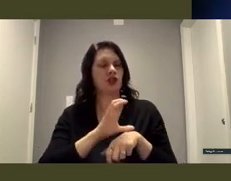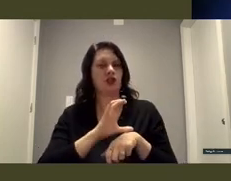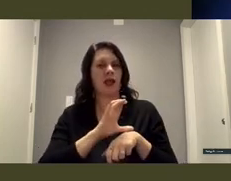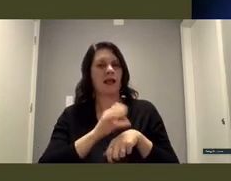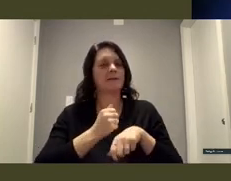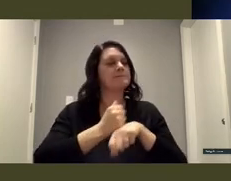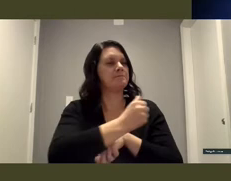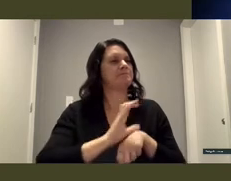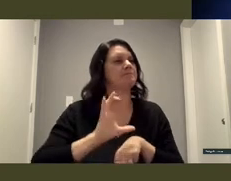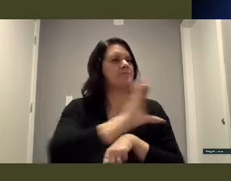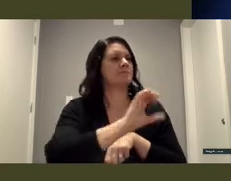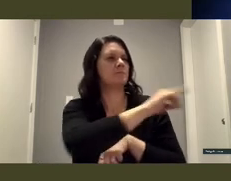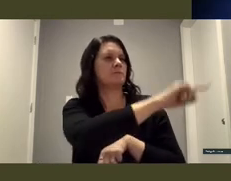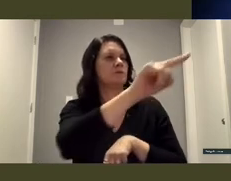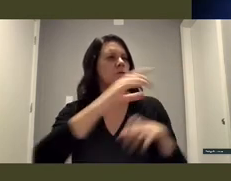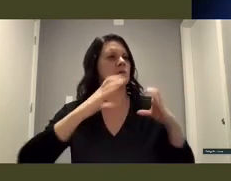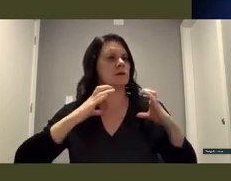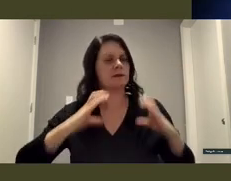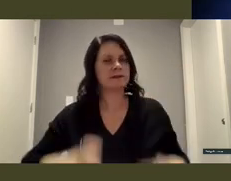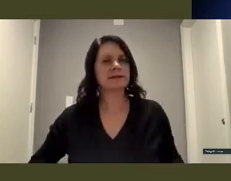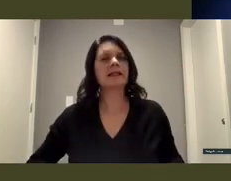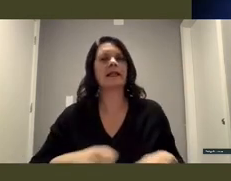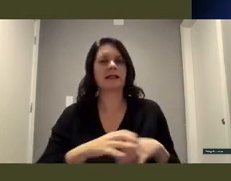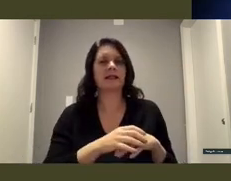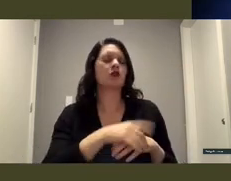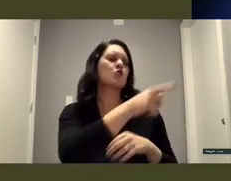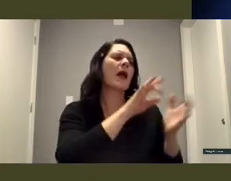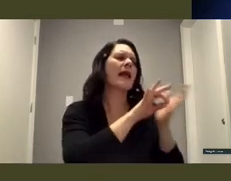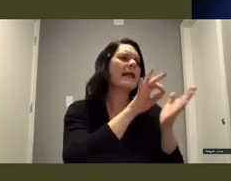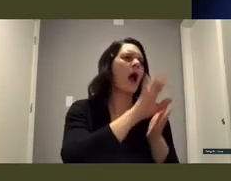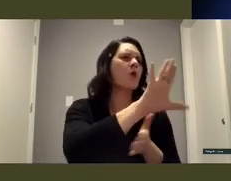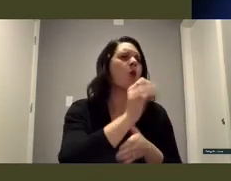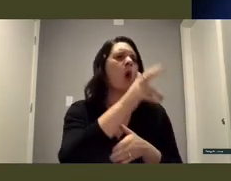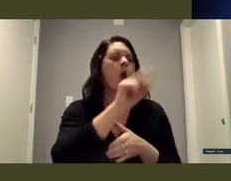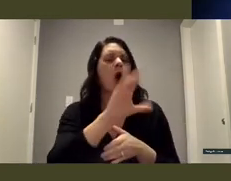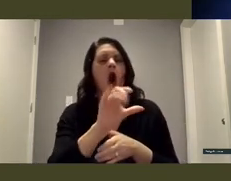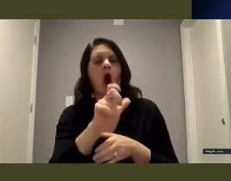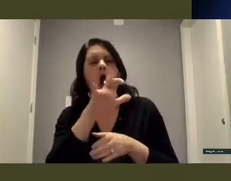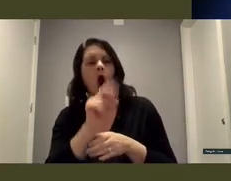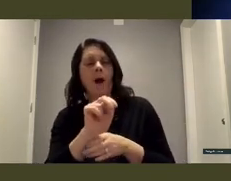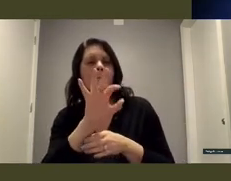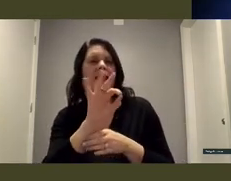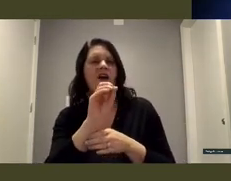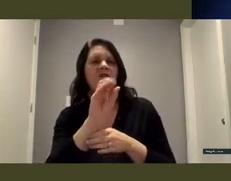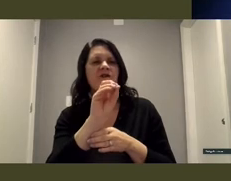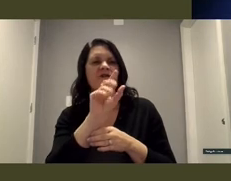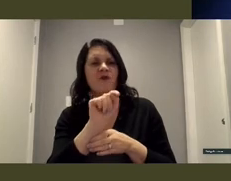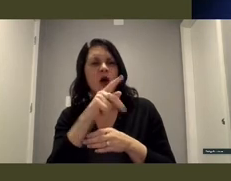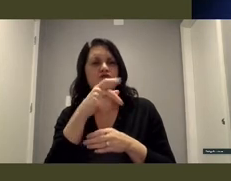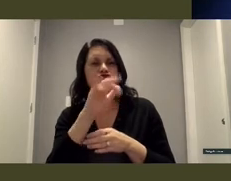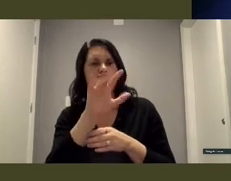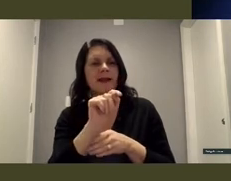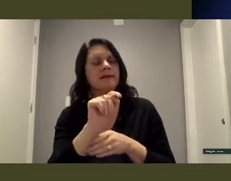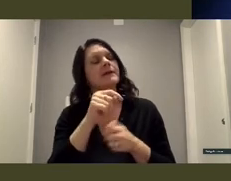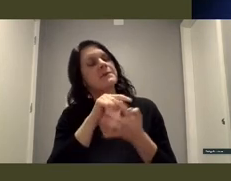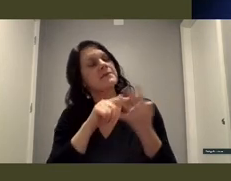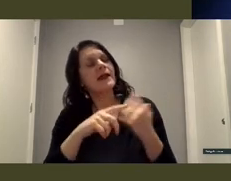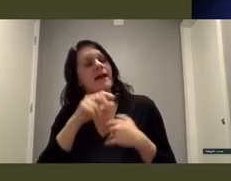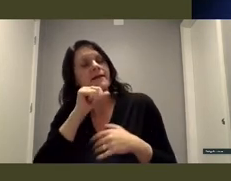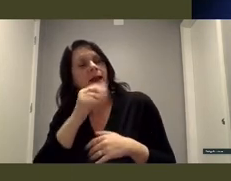individual citizens, right? Counting your carbon footprint, for example. These aren't necessarily bad things, but they're not